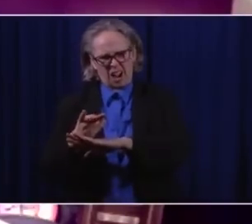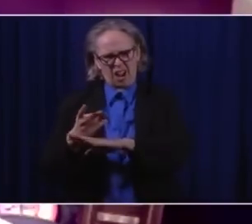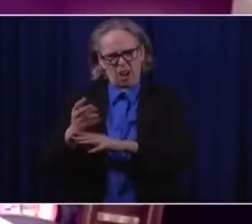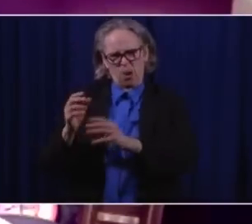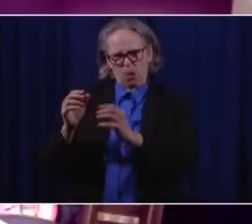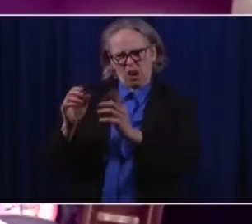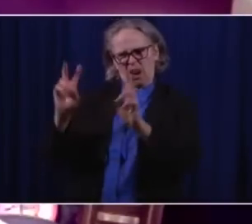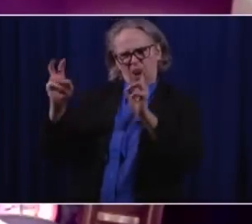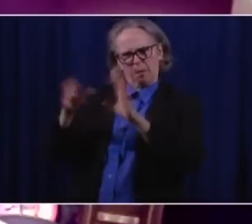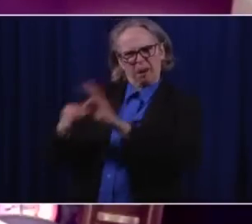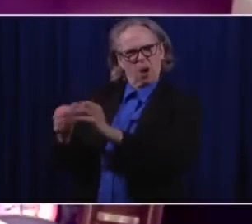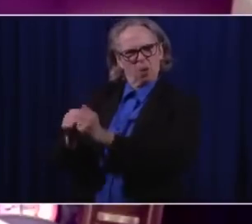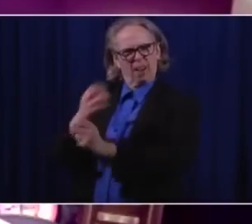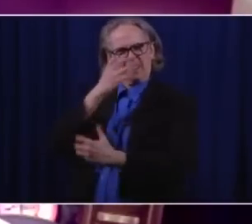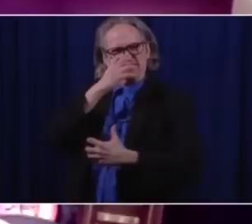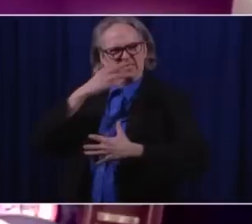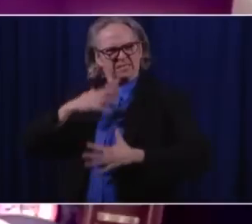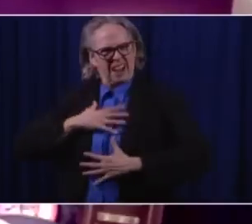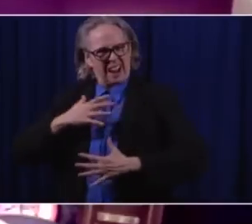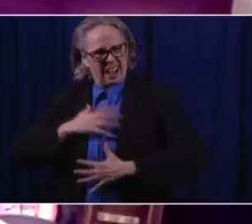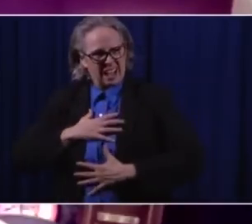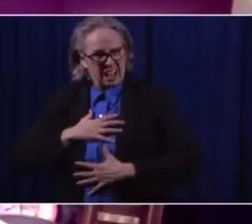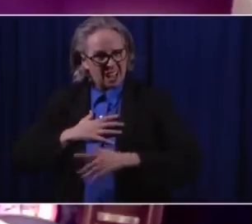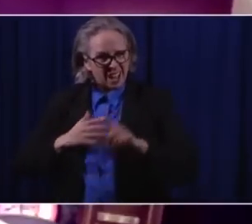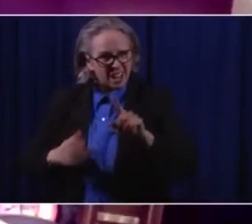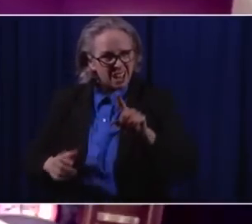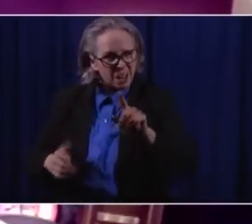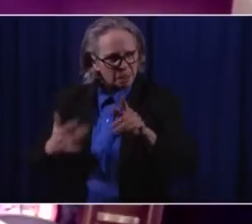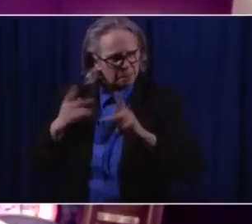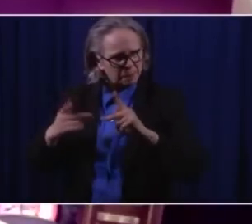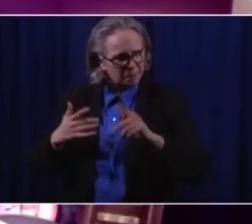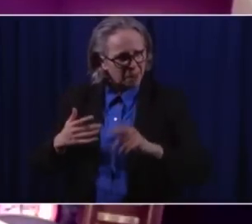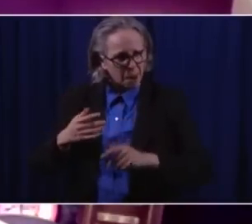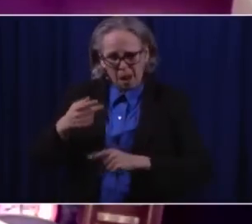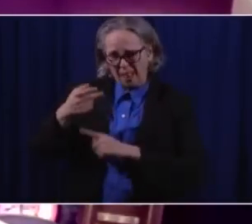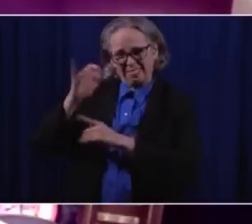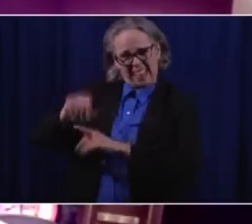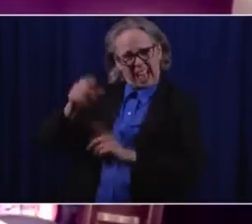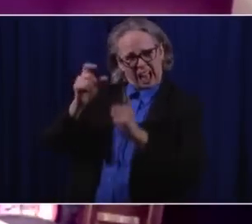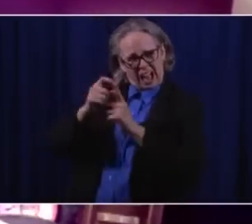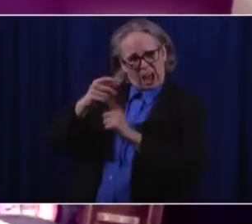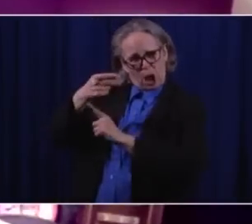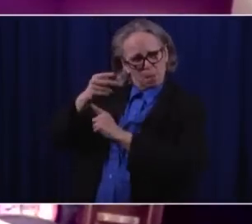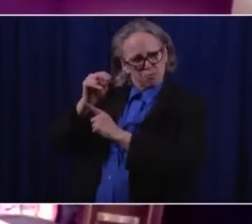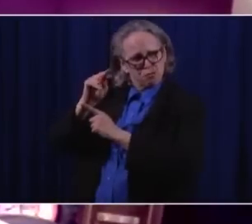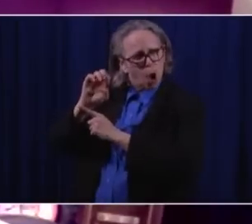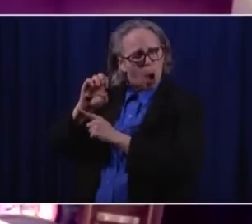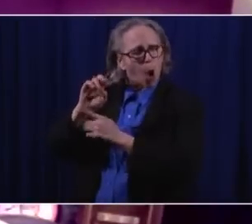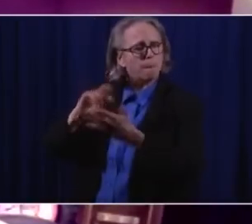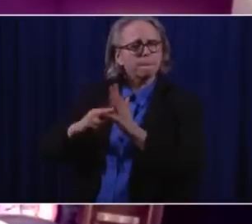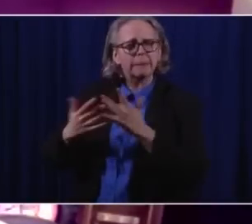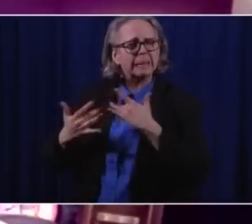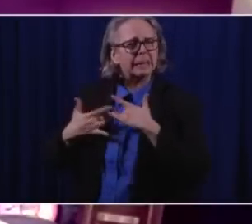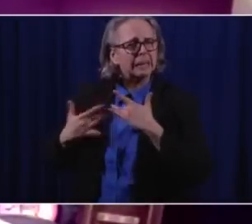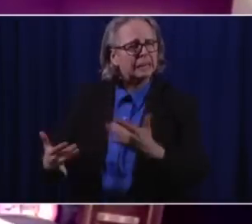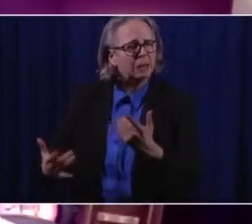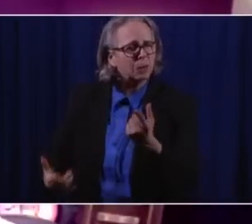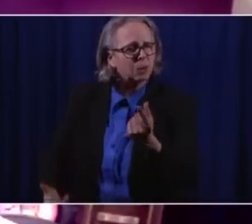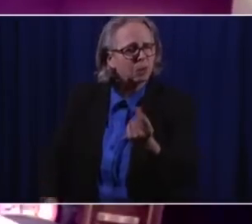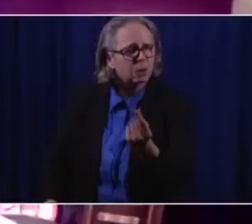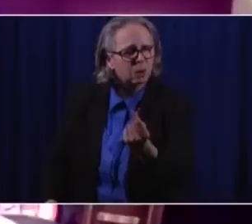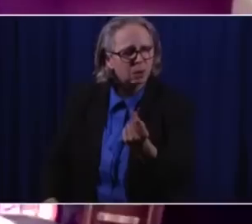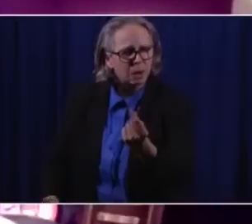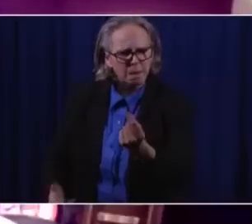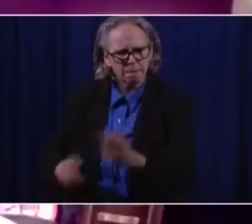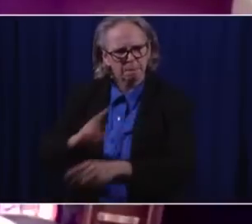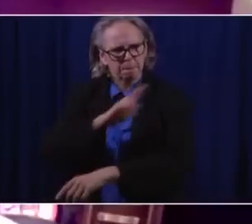my nurse manager told me this morning, proning is a technique that has been adopted for patients who are on a ventilator. They turn